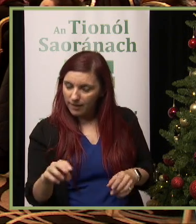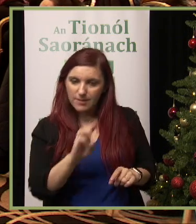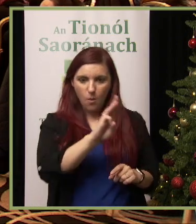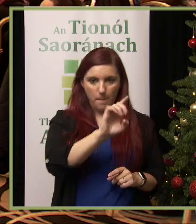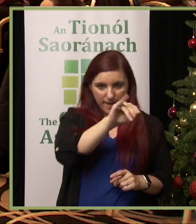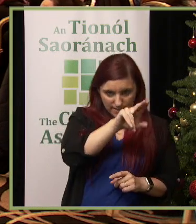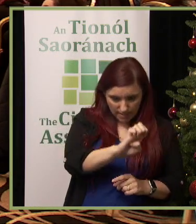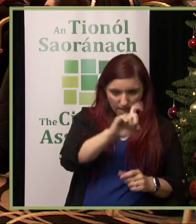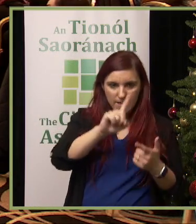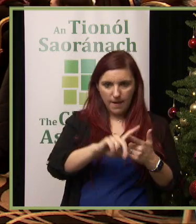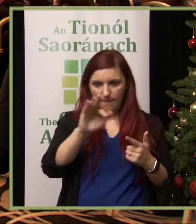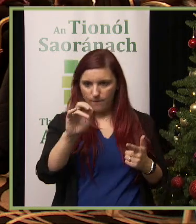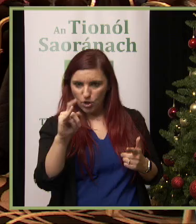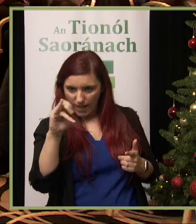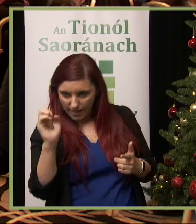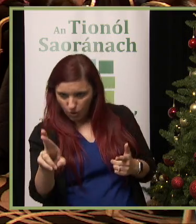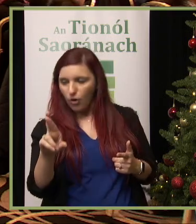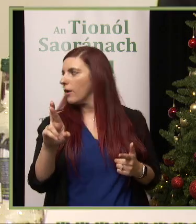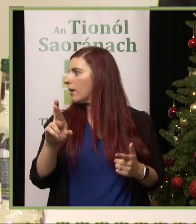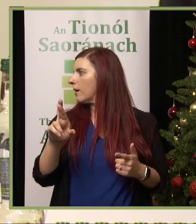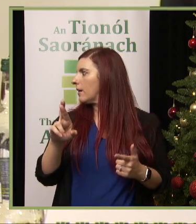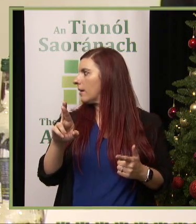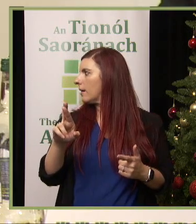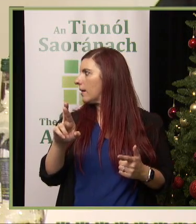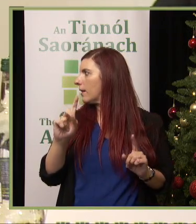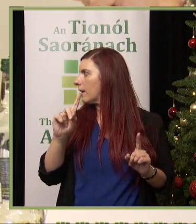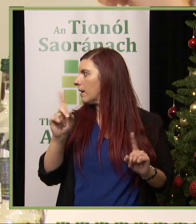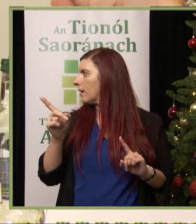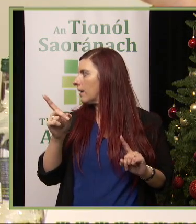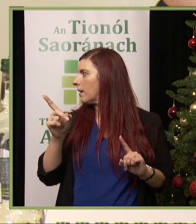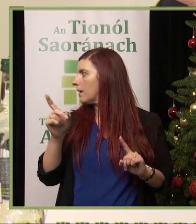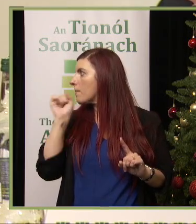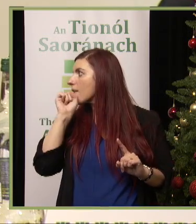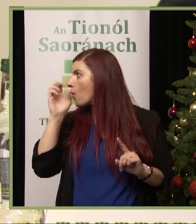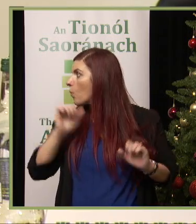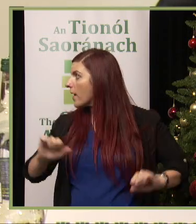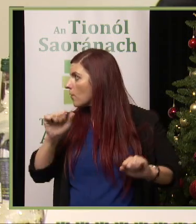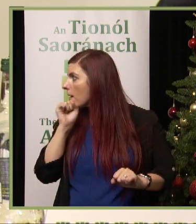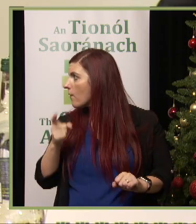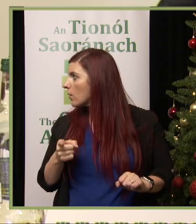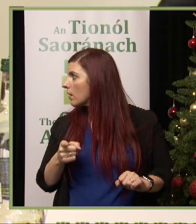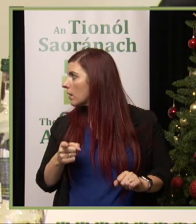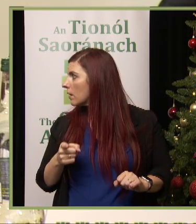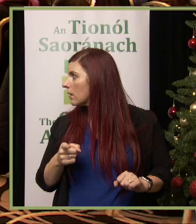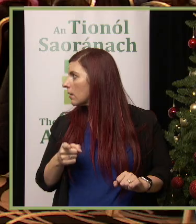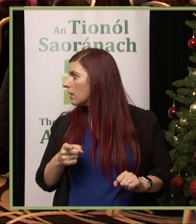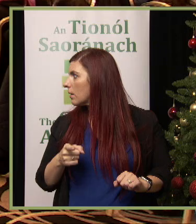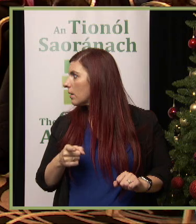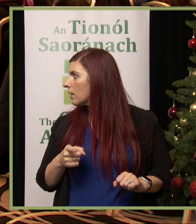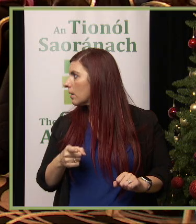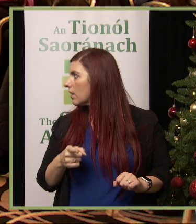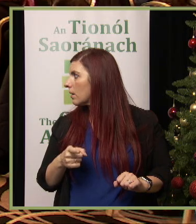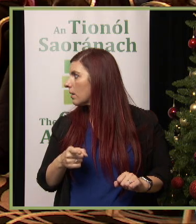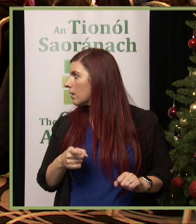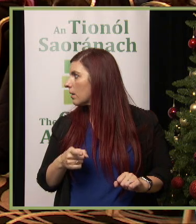and fertilizers. We'll keep that in mind. Hold on a second. Get a microphone to table 1, please.